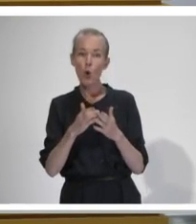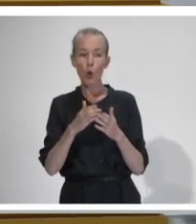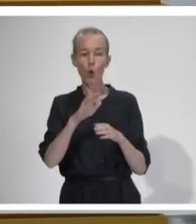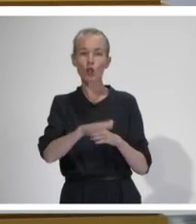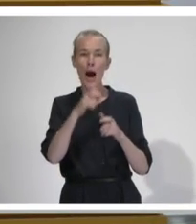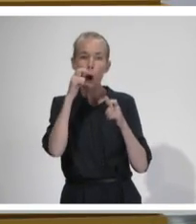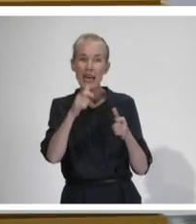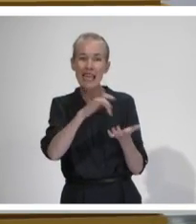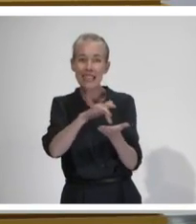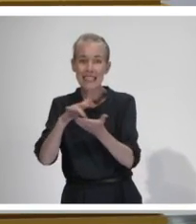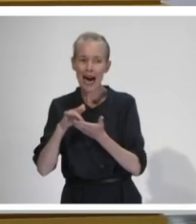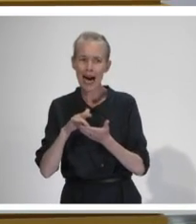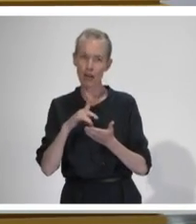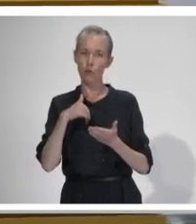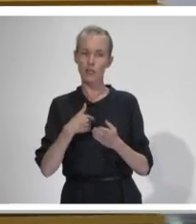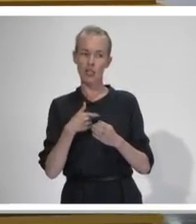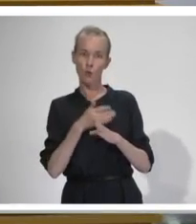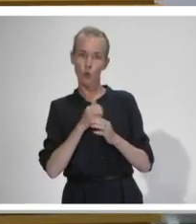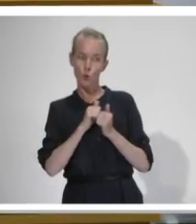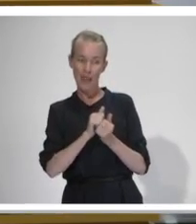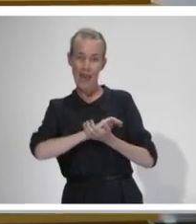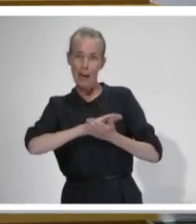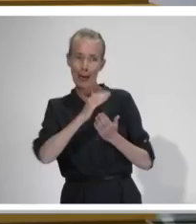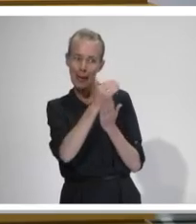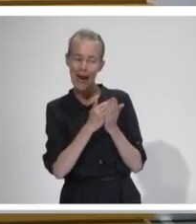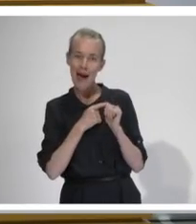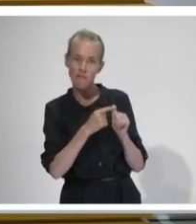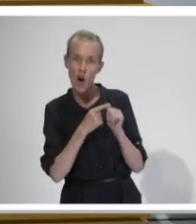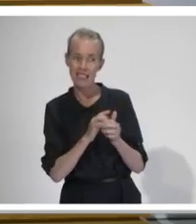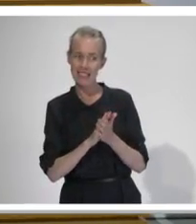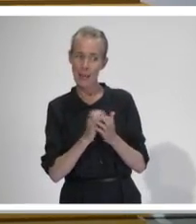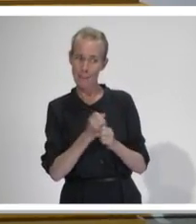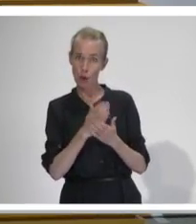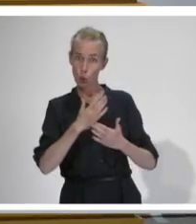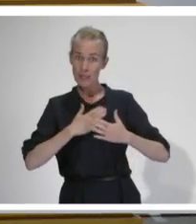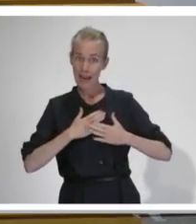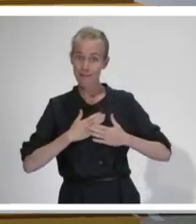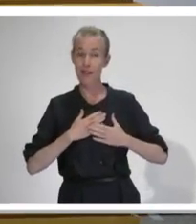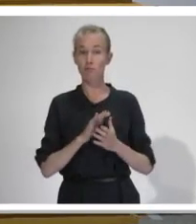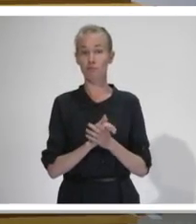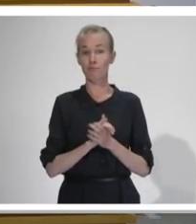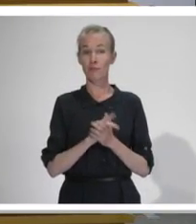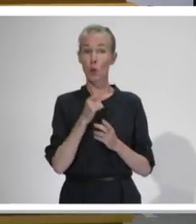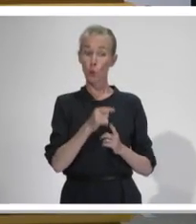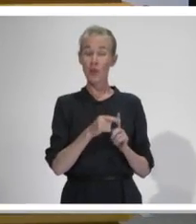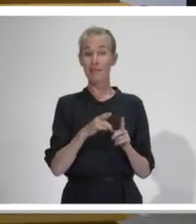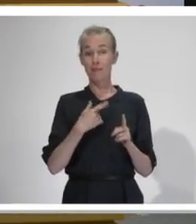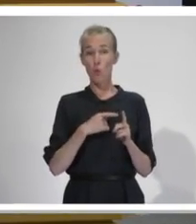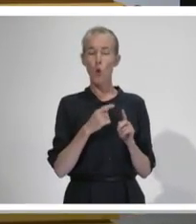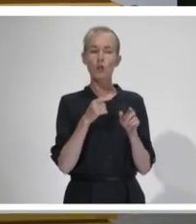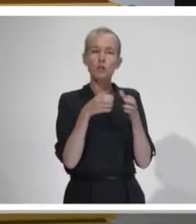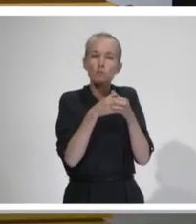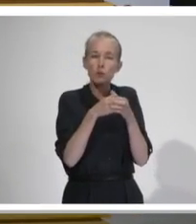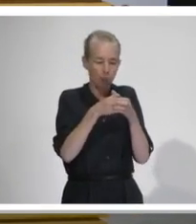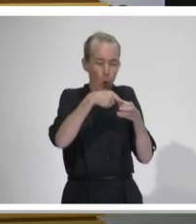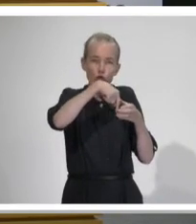way. The creation of bubbles within schools and within early childhood centres is our belief to be the best way of